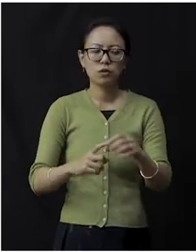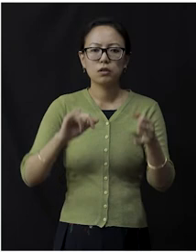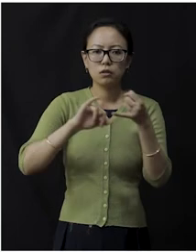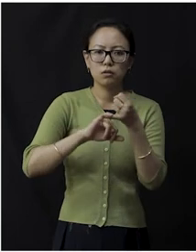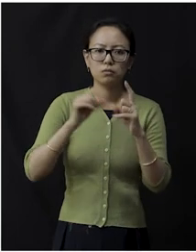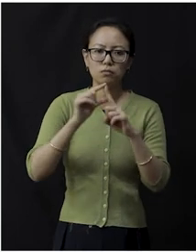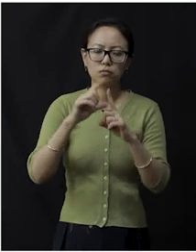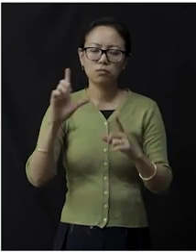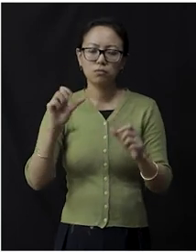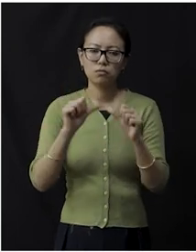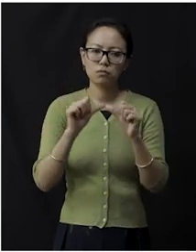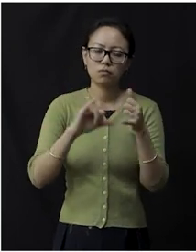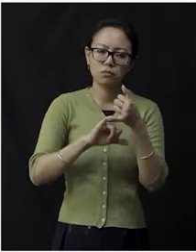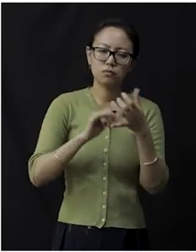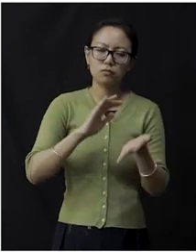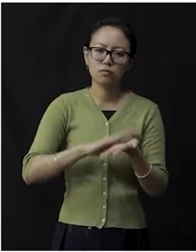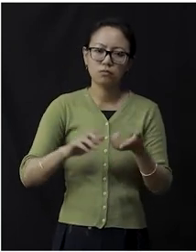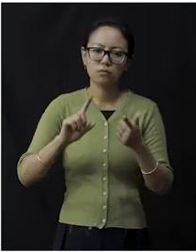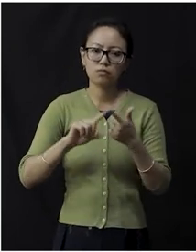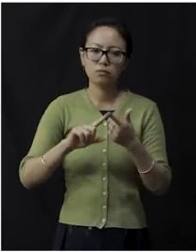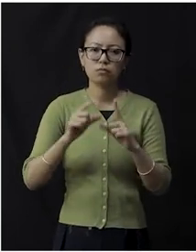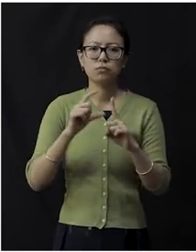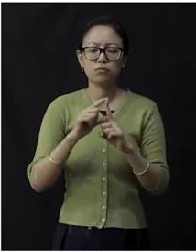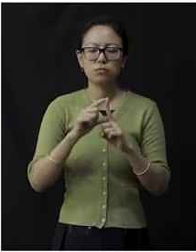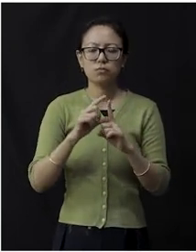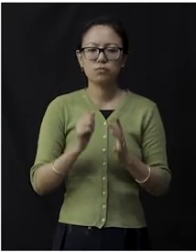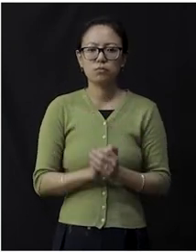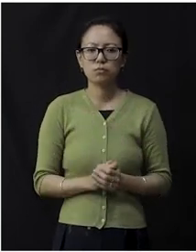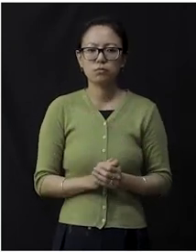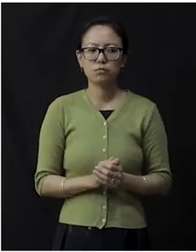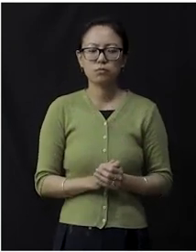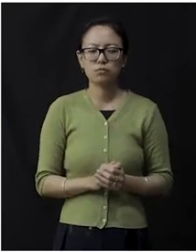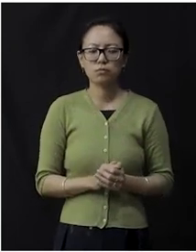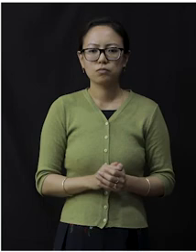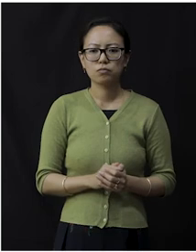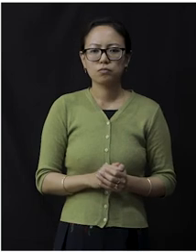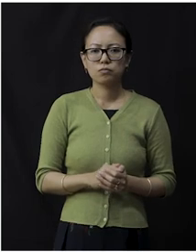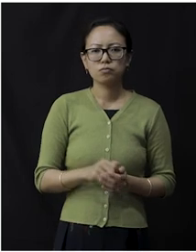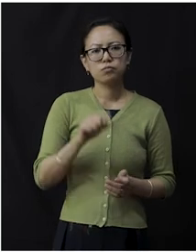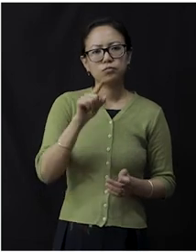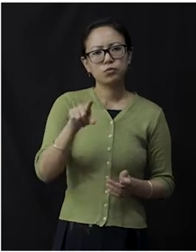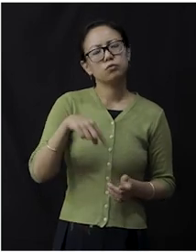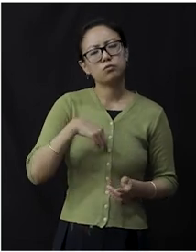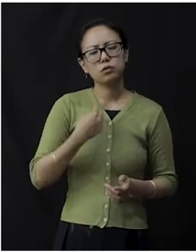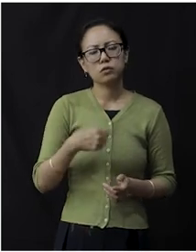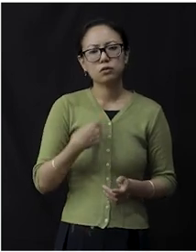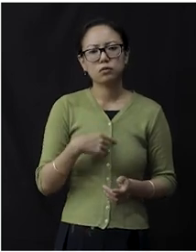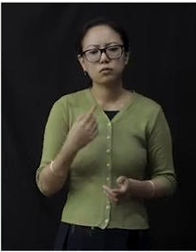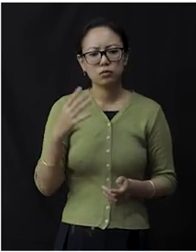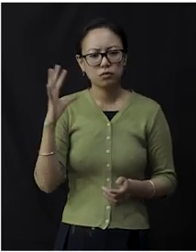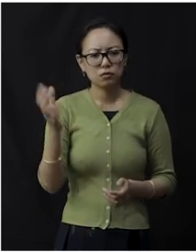S-P-L-A-S-H-E-D. So those were your correct spellings. You can also find out other words in the